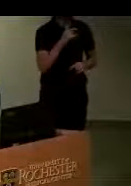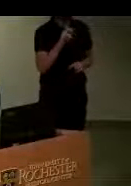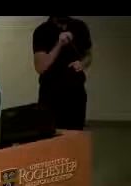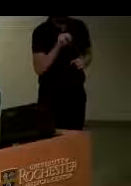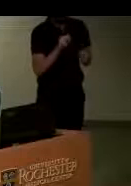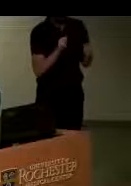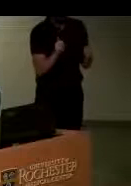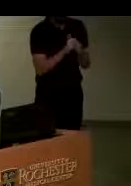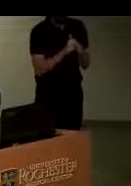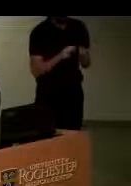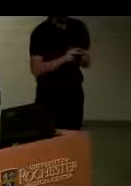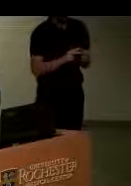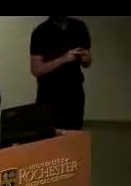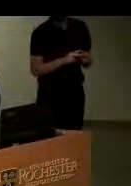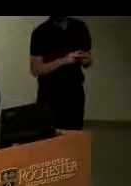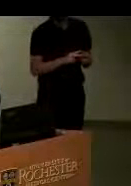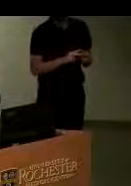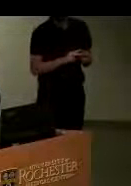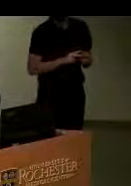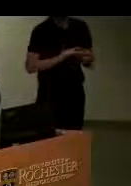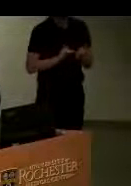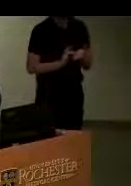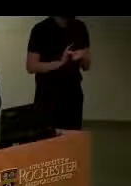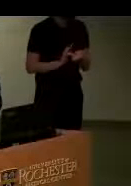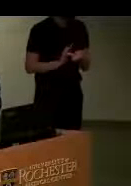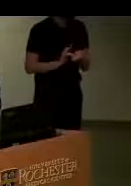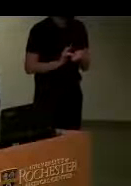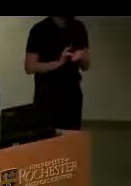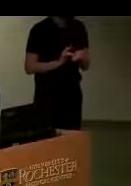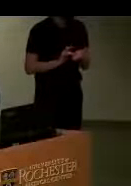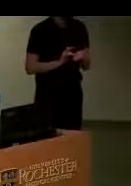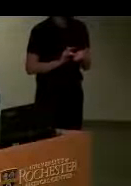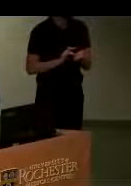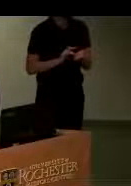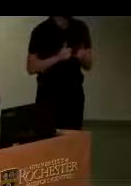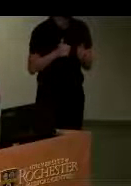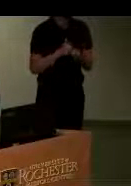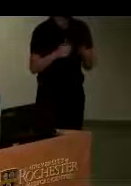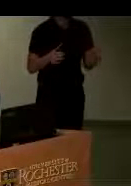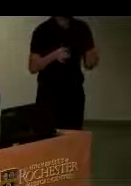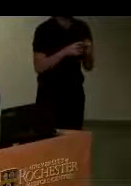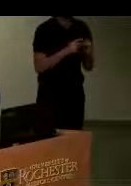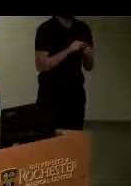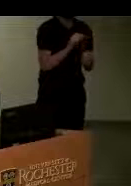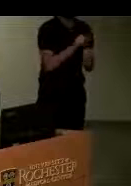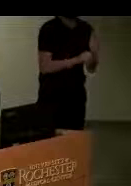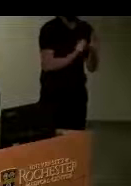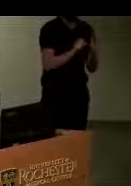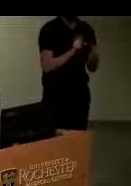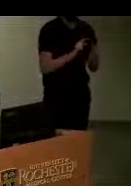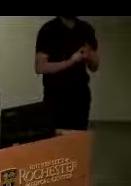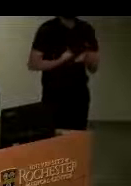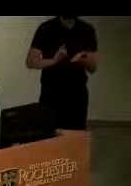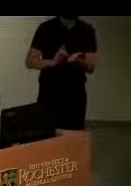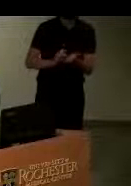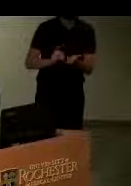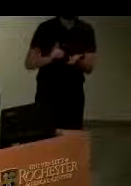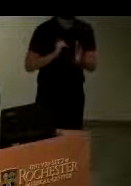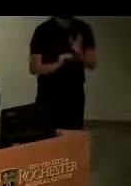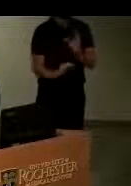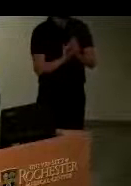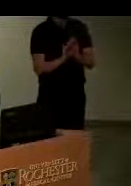together. And then medicine is linked to surgery, but medicine, there's an elective